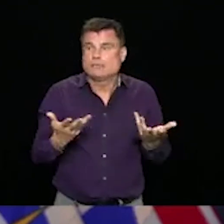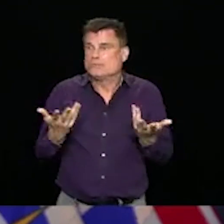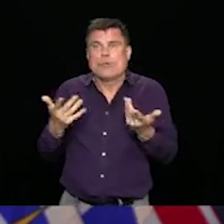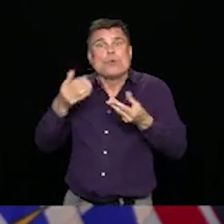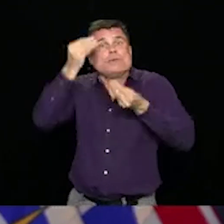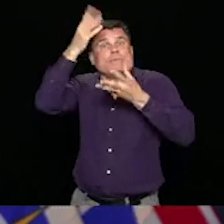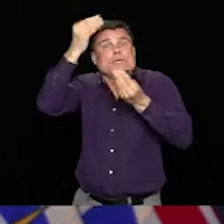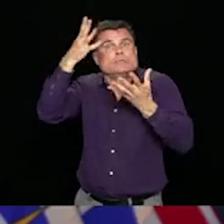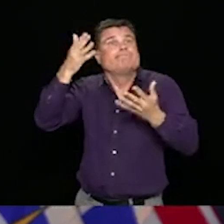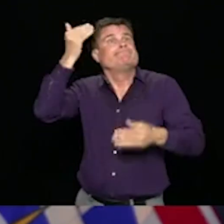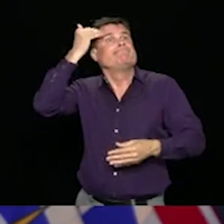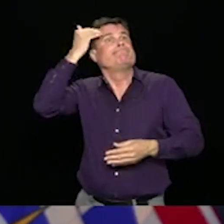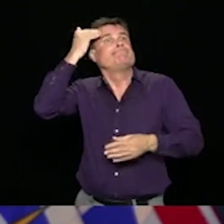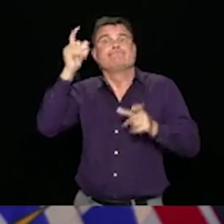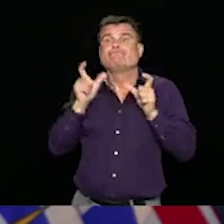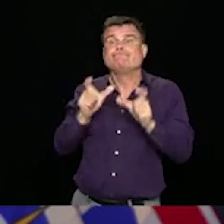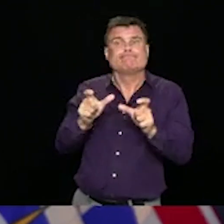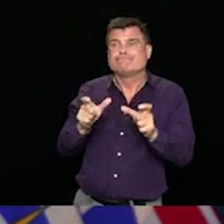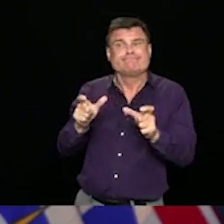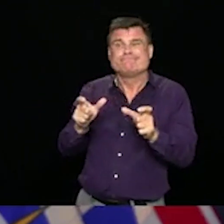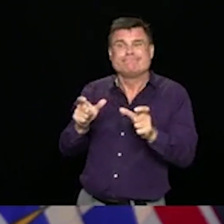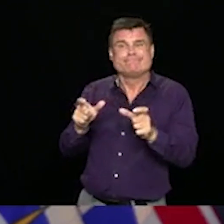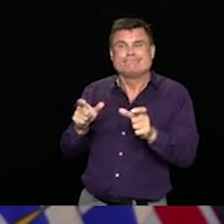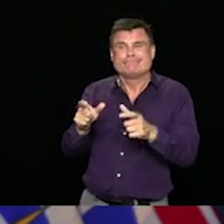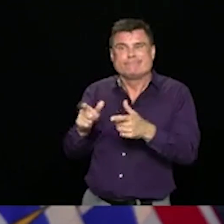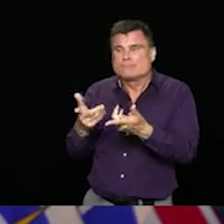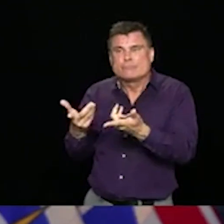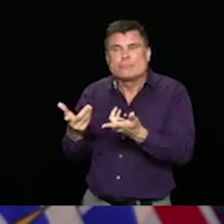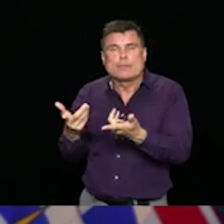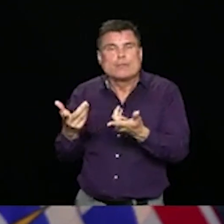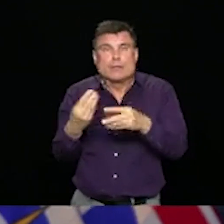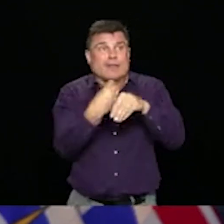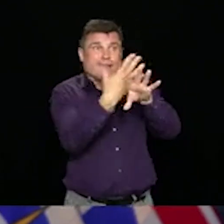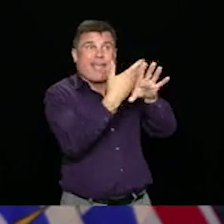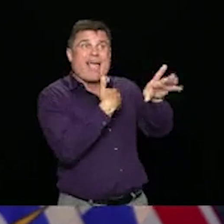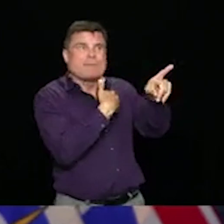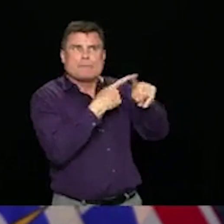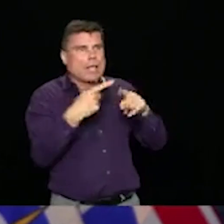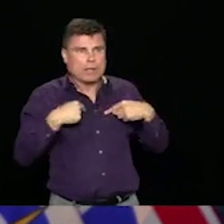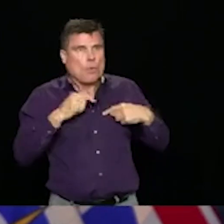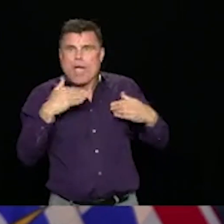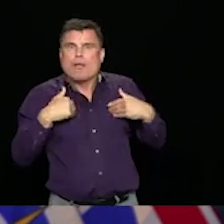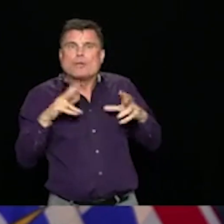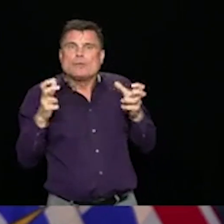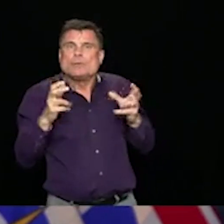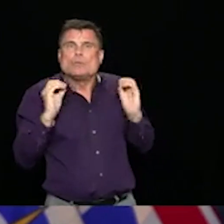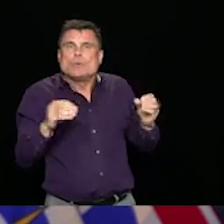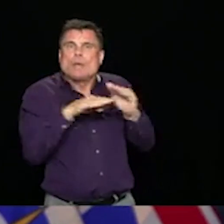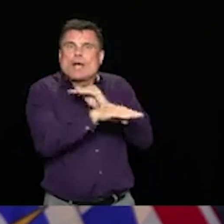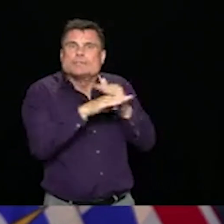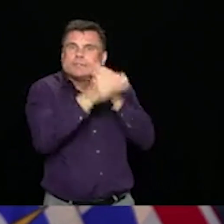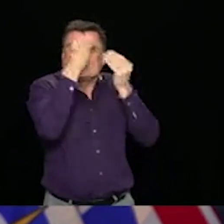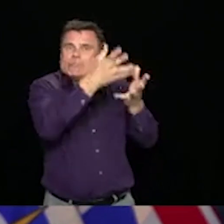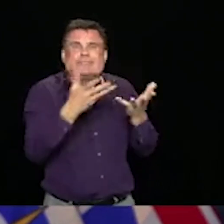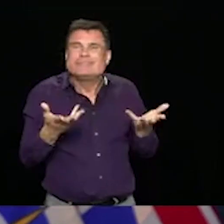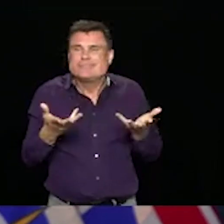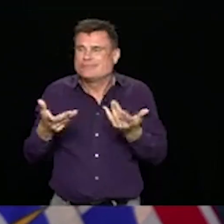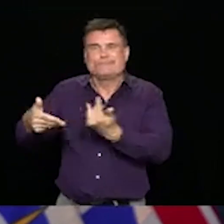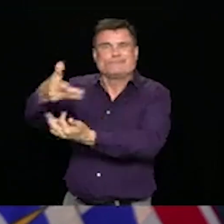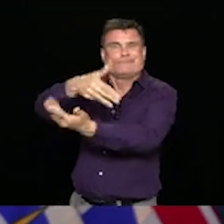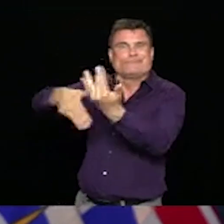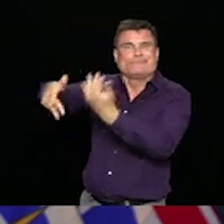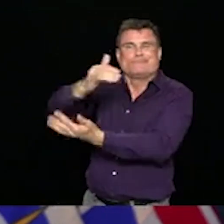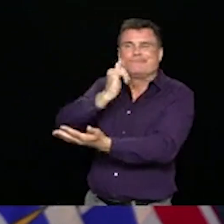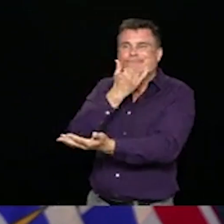of the initiatives that we've started, like increased access to pharmaceutical alternatives to street drugs, that has